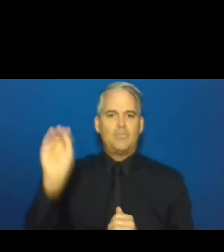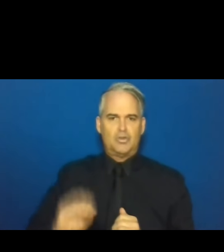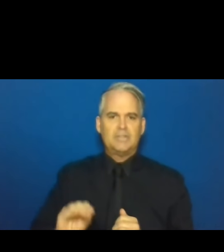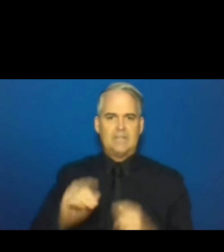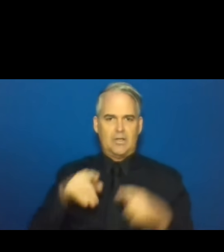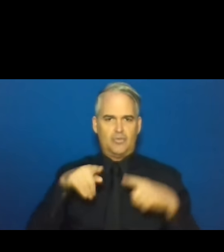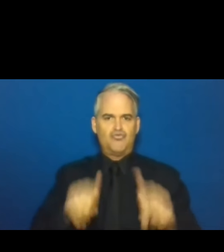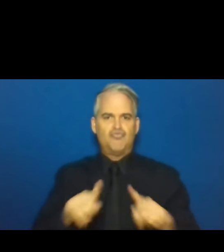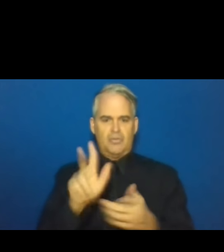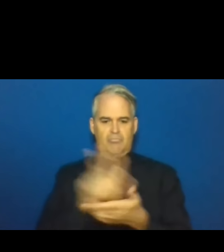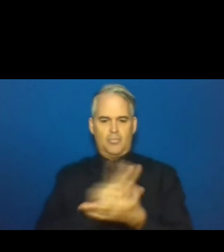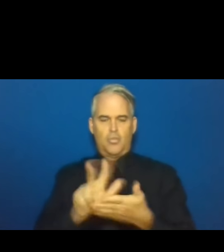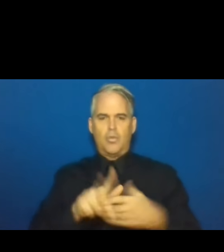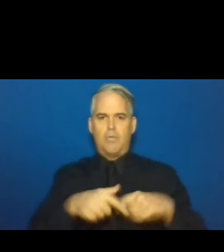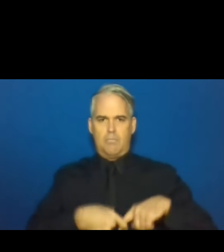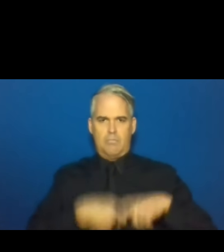pause.